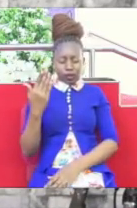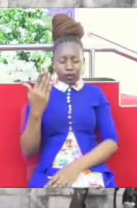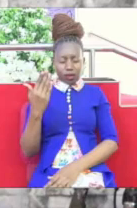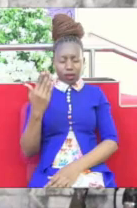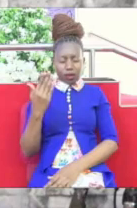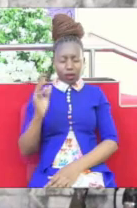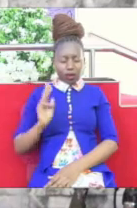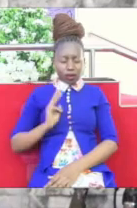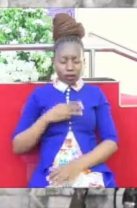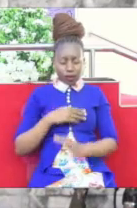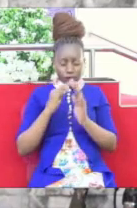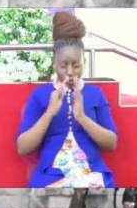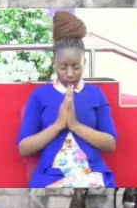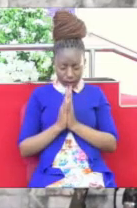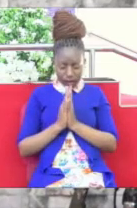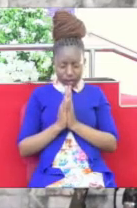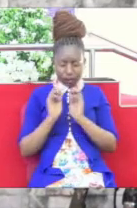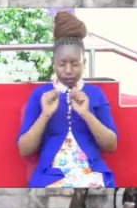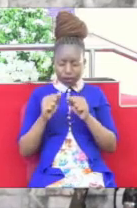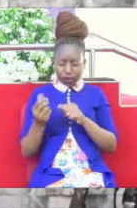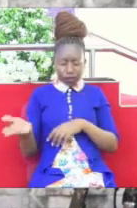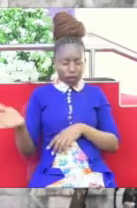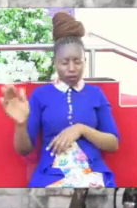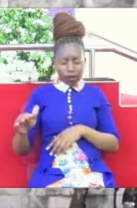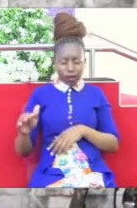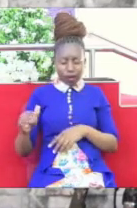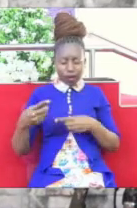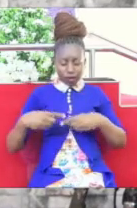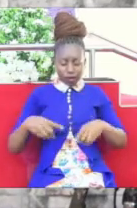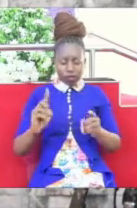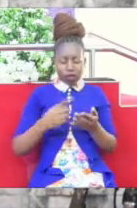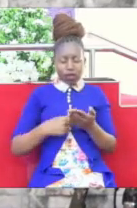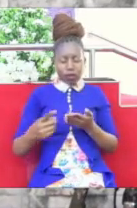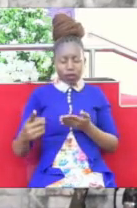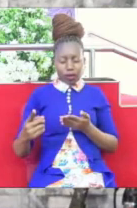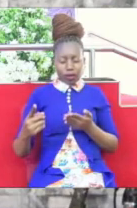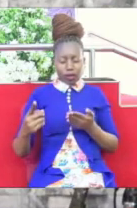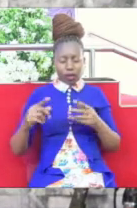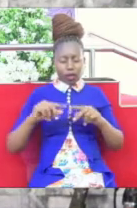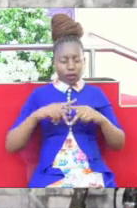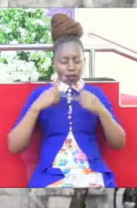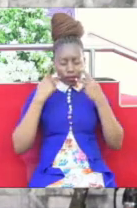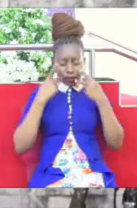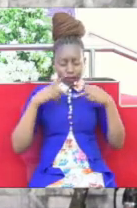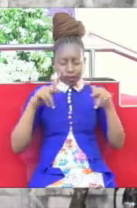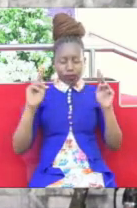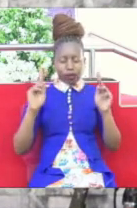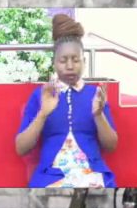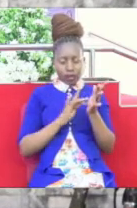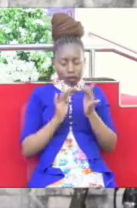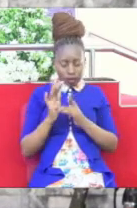us this week safely and blessed. In Jesus' name,